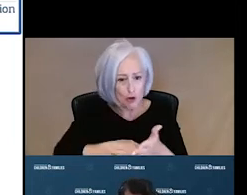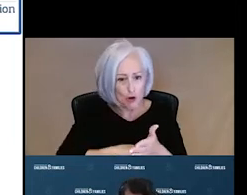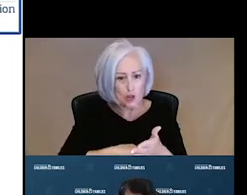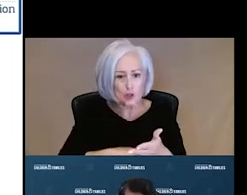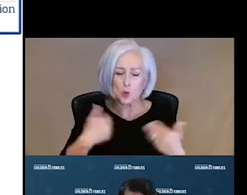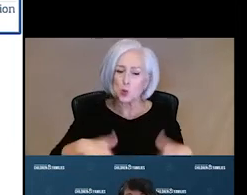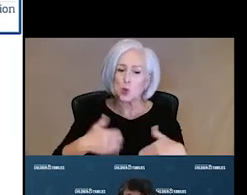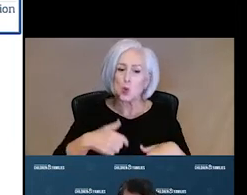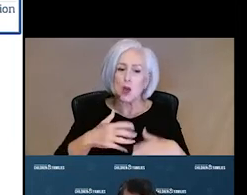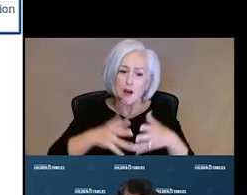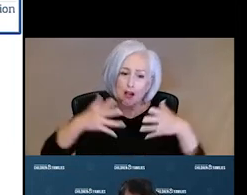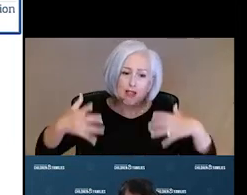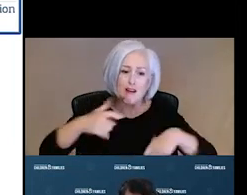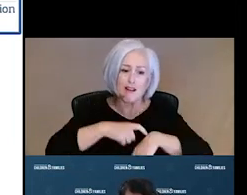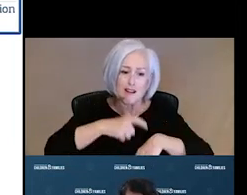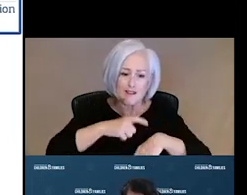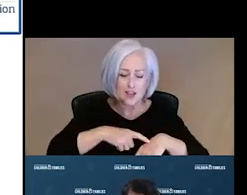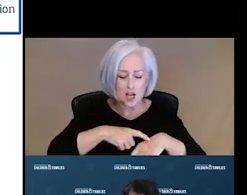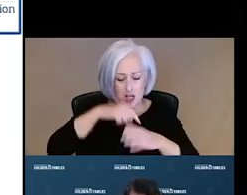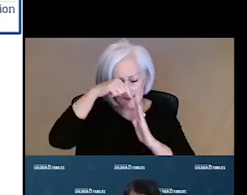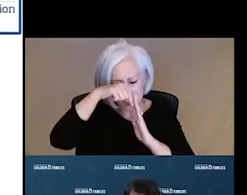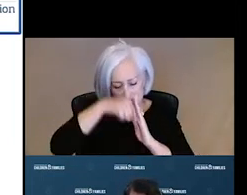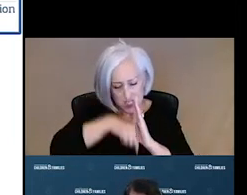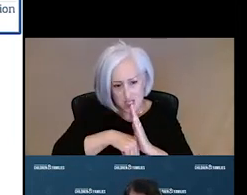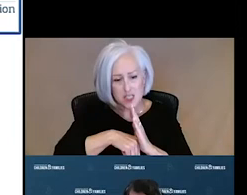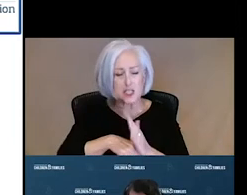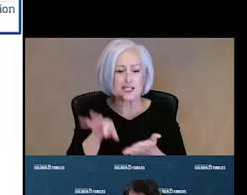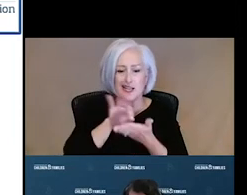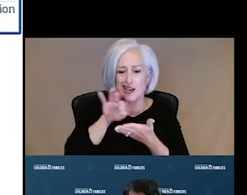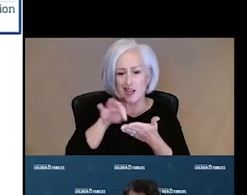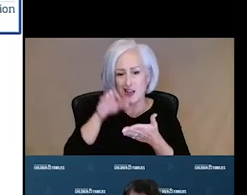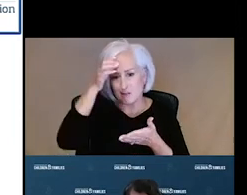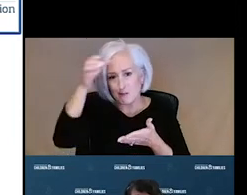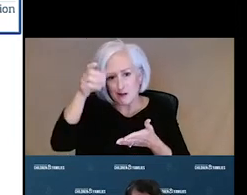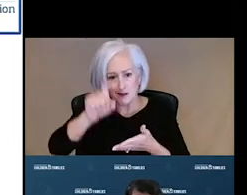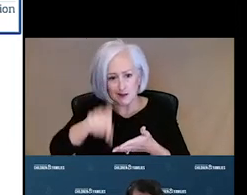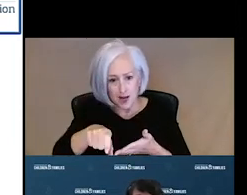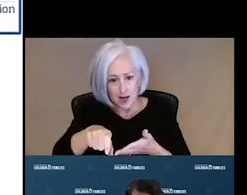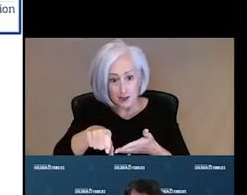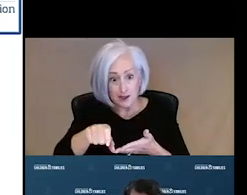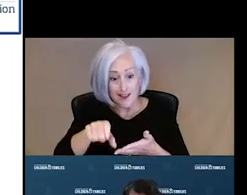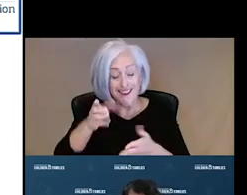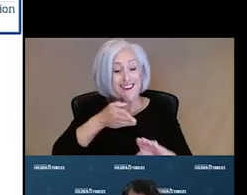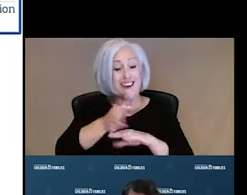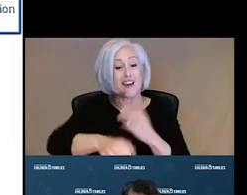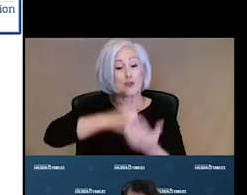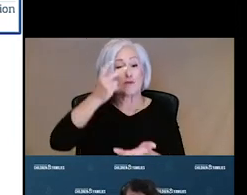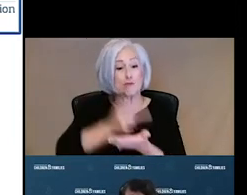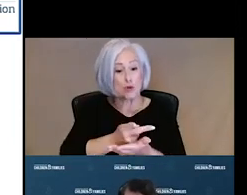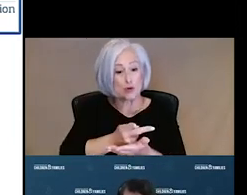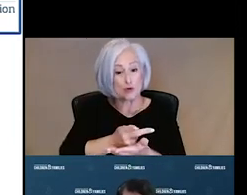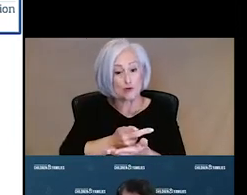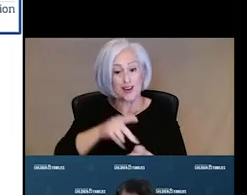expertise. But the benefit is that once approved, the rate can, and indeed must, be used across